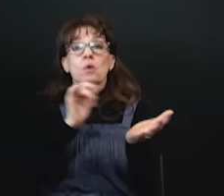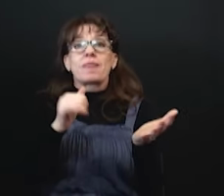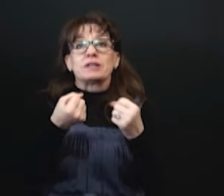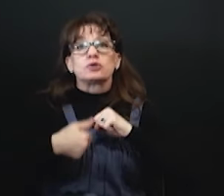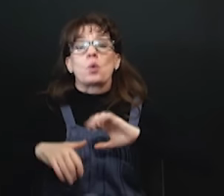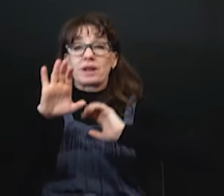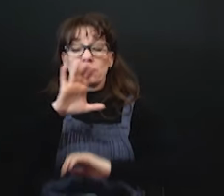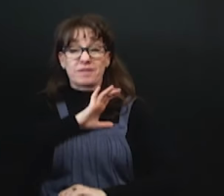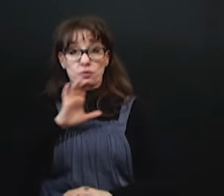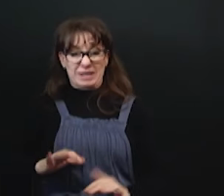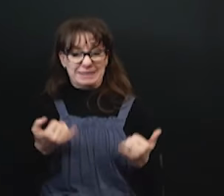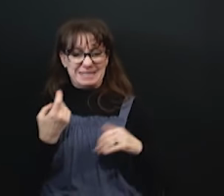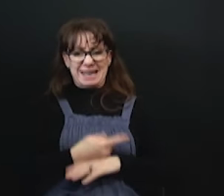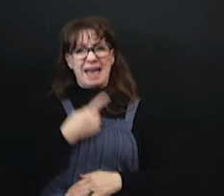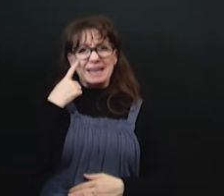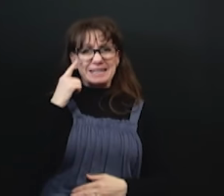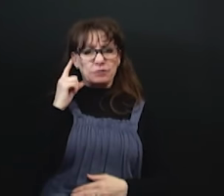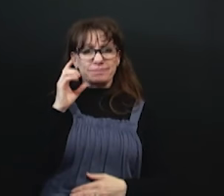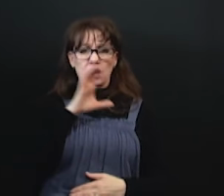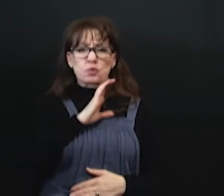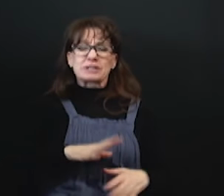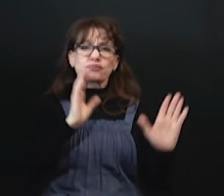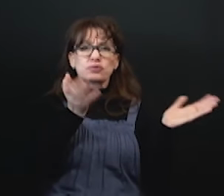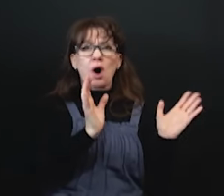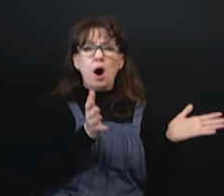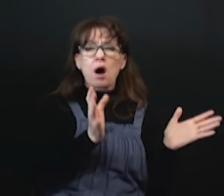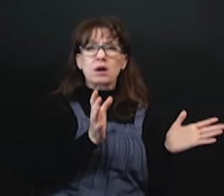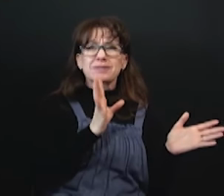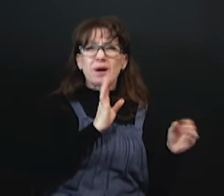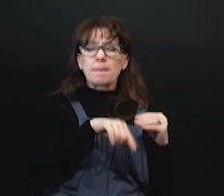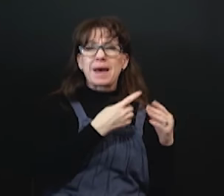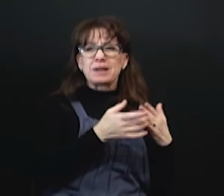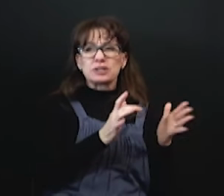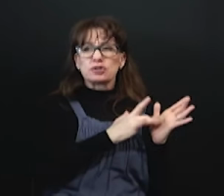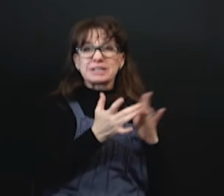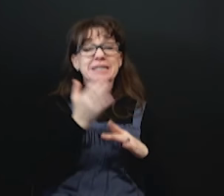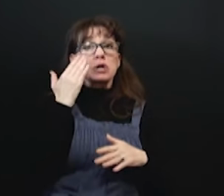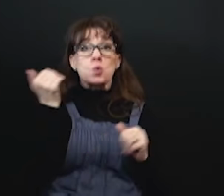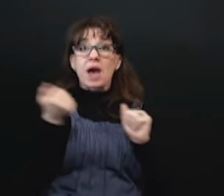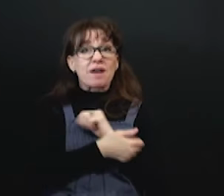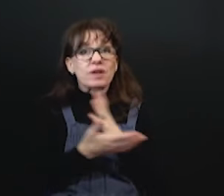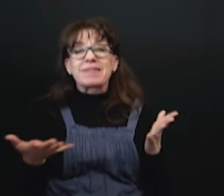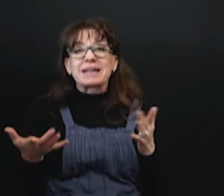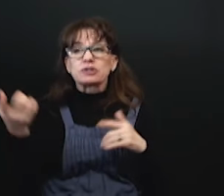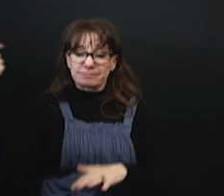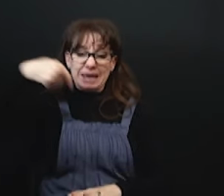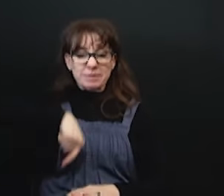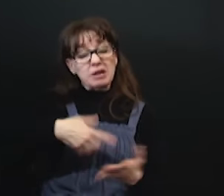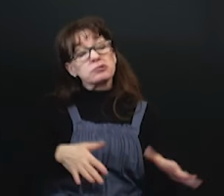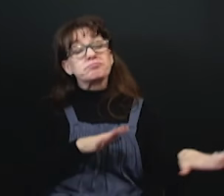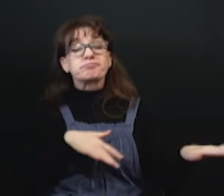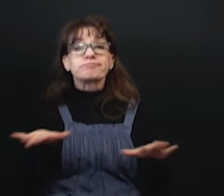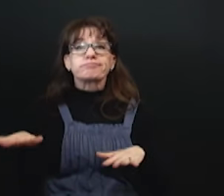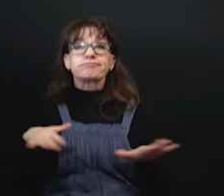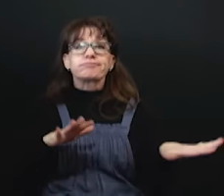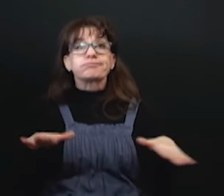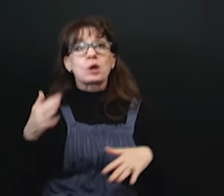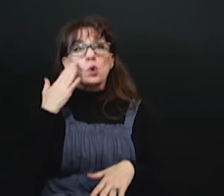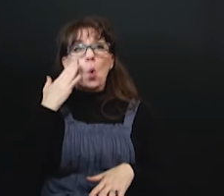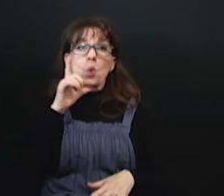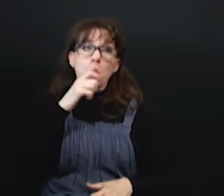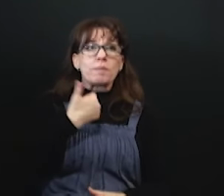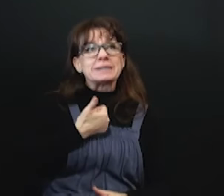Christ. Sometimes today I hear Christians talk, and they talk about as Jesus, he knew everything. He just came down here and just kind of walked through everything, knowing who